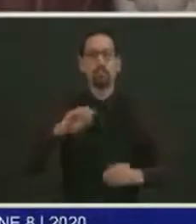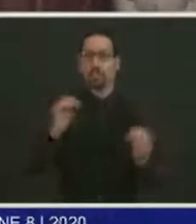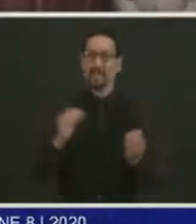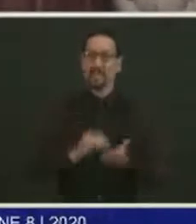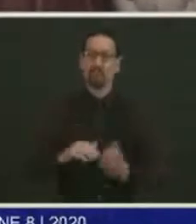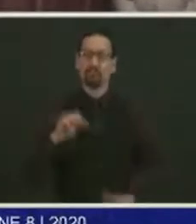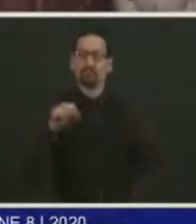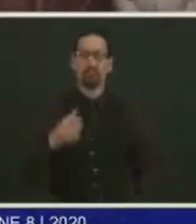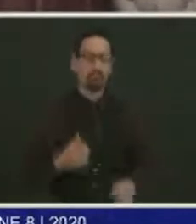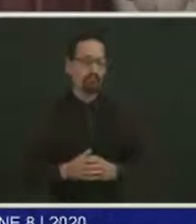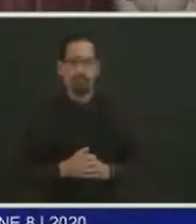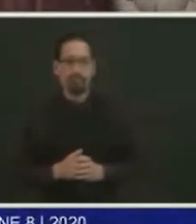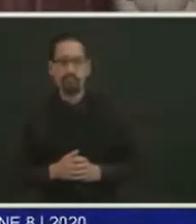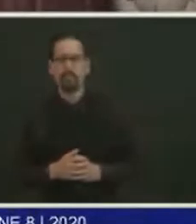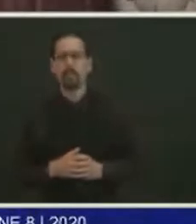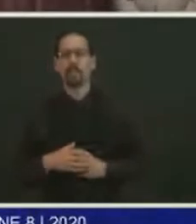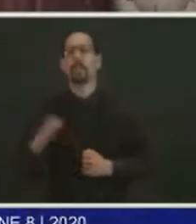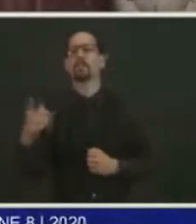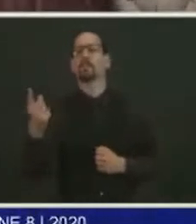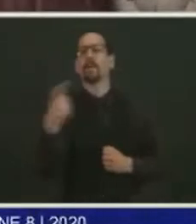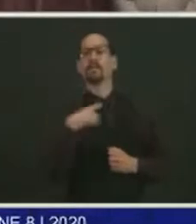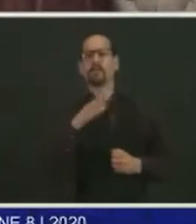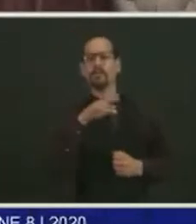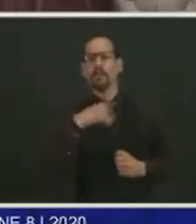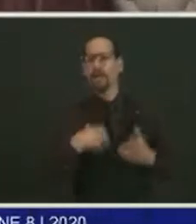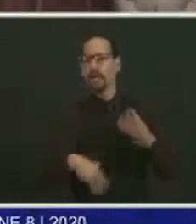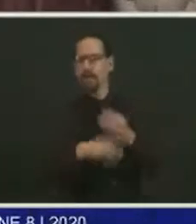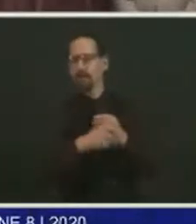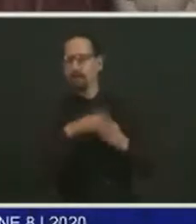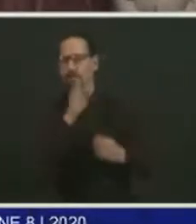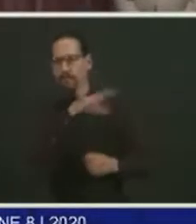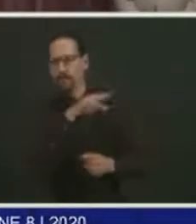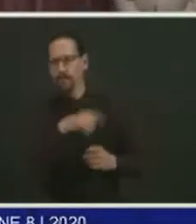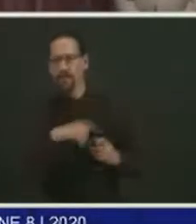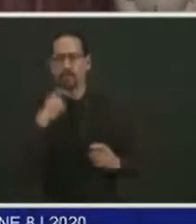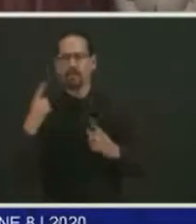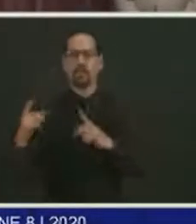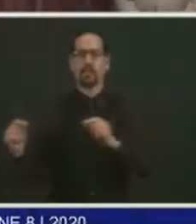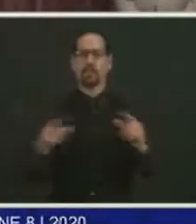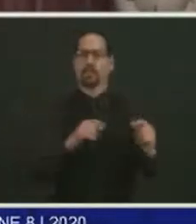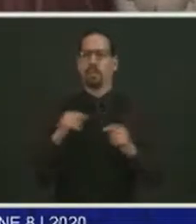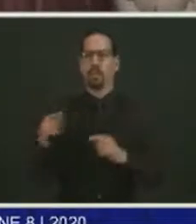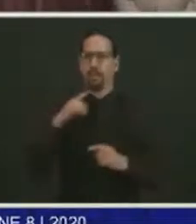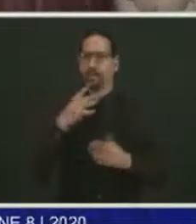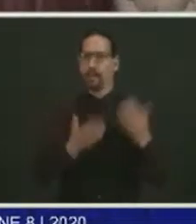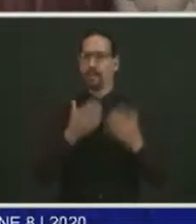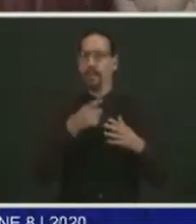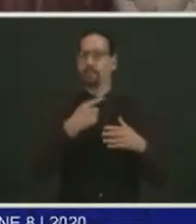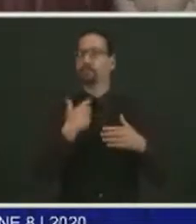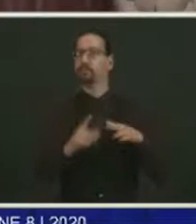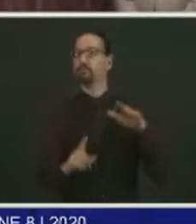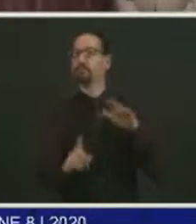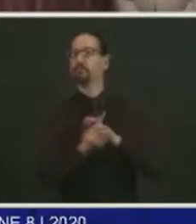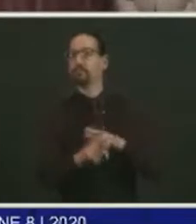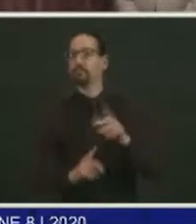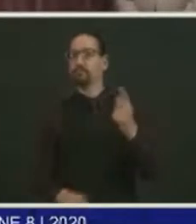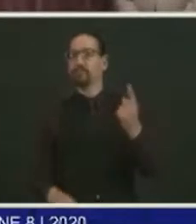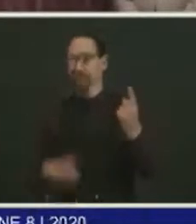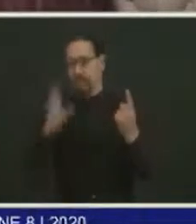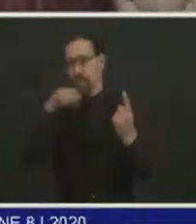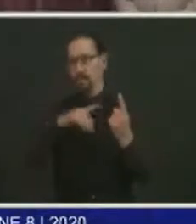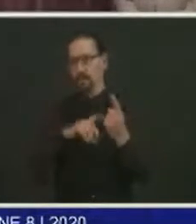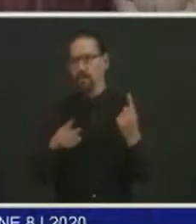Governor, the word seemed to be going around that you might make an appearance, and it seemed like nobody who was with you had a mask. And shouldn't it be on you at all